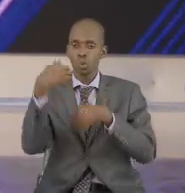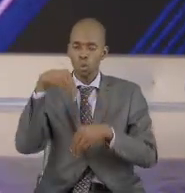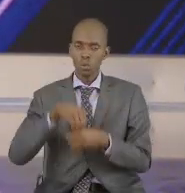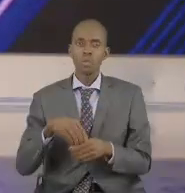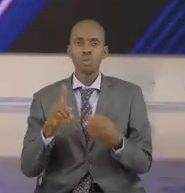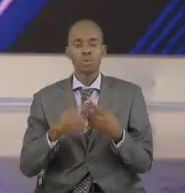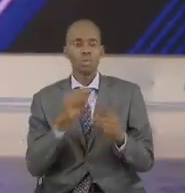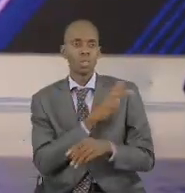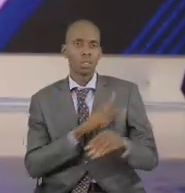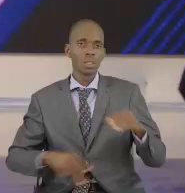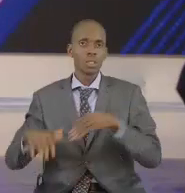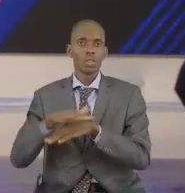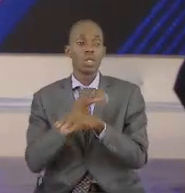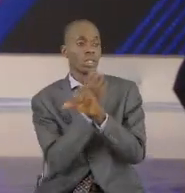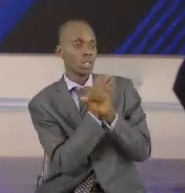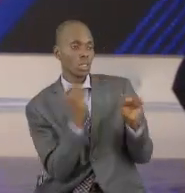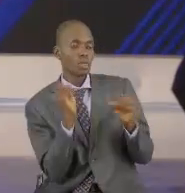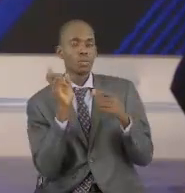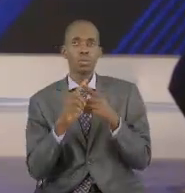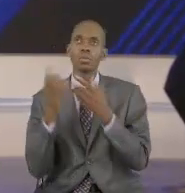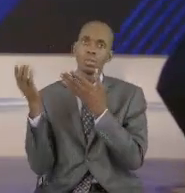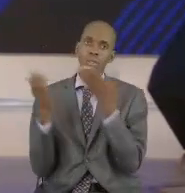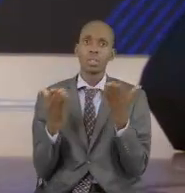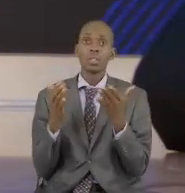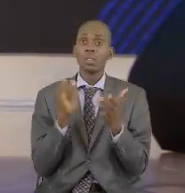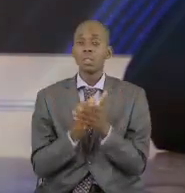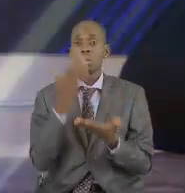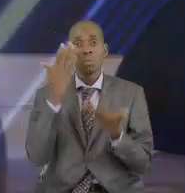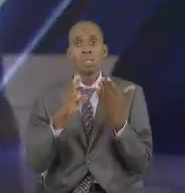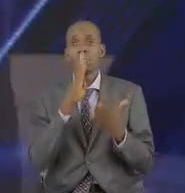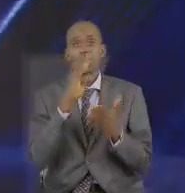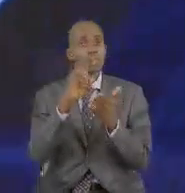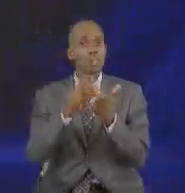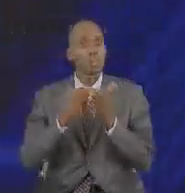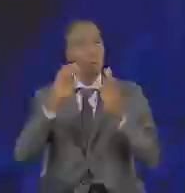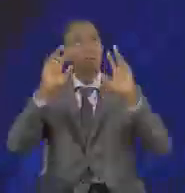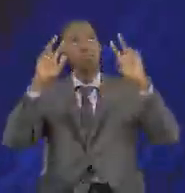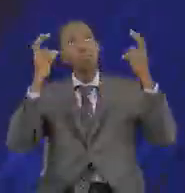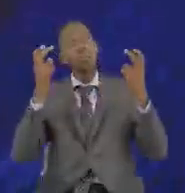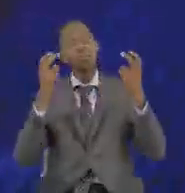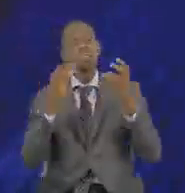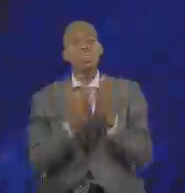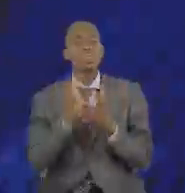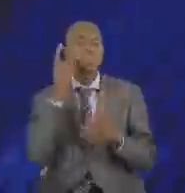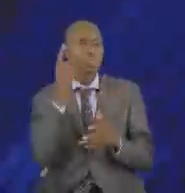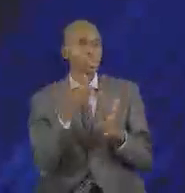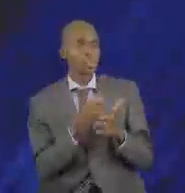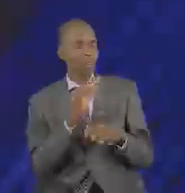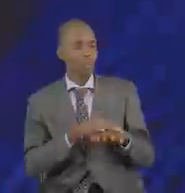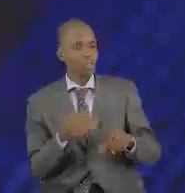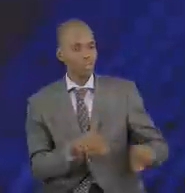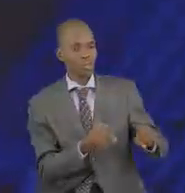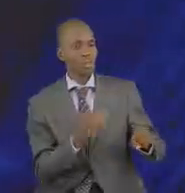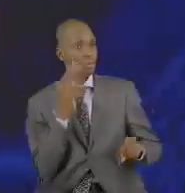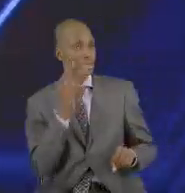to serve. That appeared to be his motto. And he saw that everywhere. He saw it on the street. I'm saved to serve.